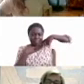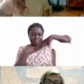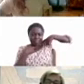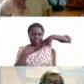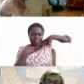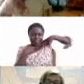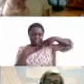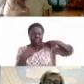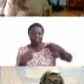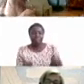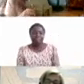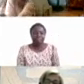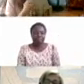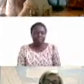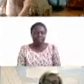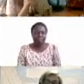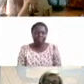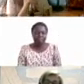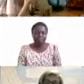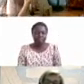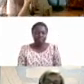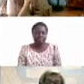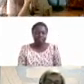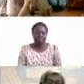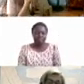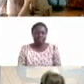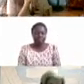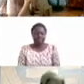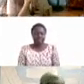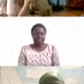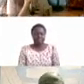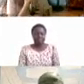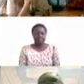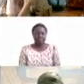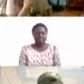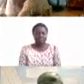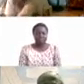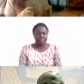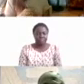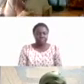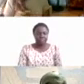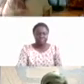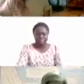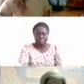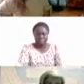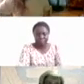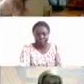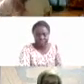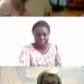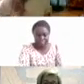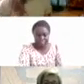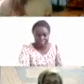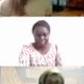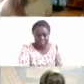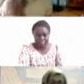there is a difference because women with disabilities do not have access to sexual and reproductive health